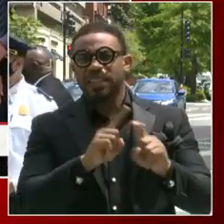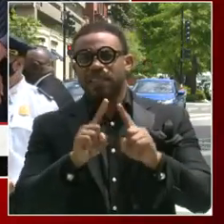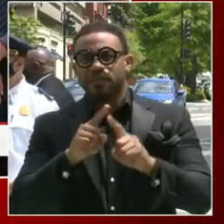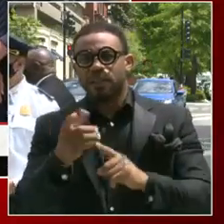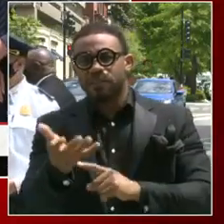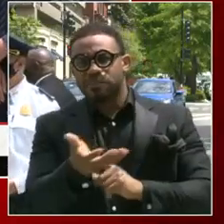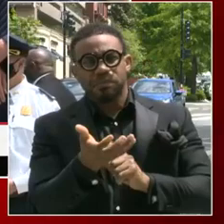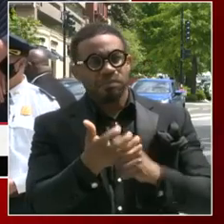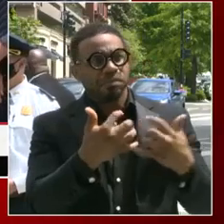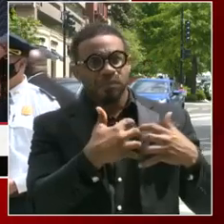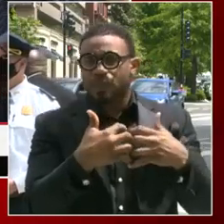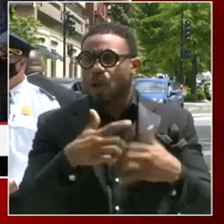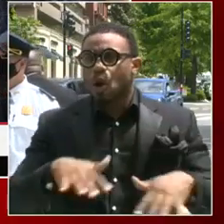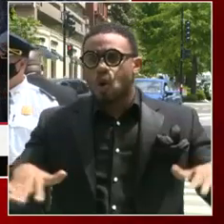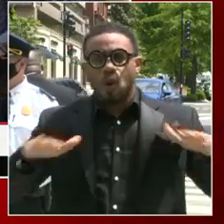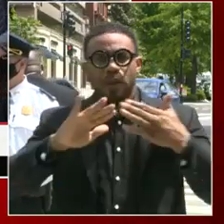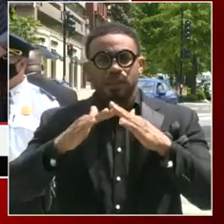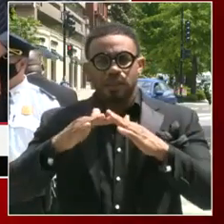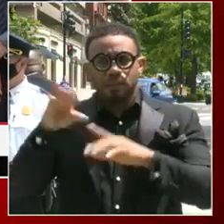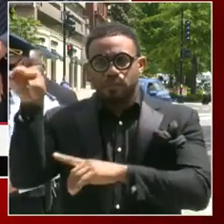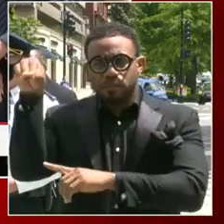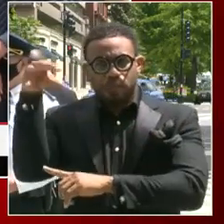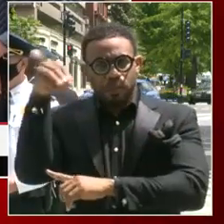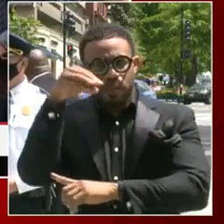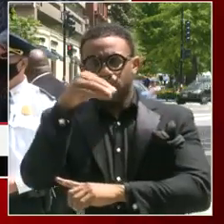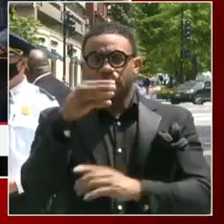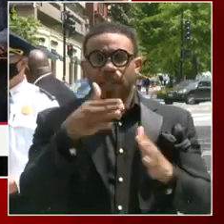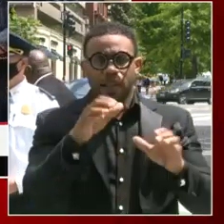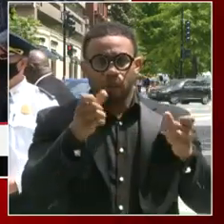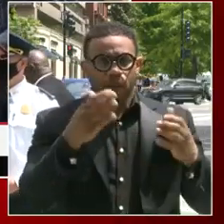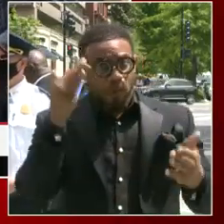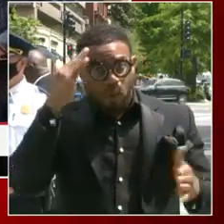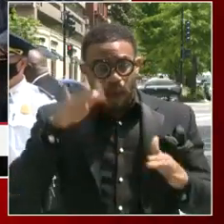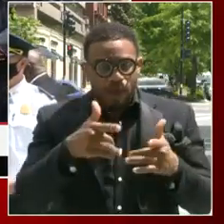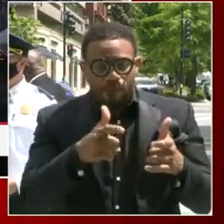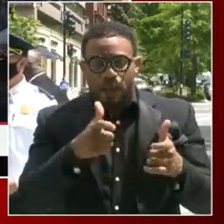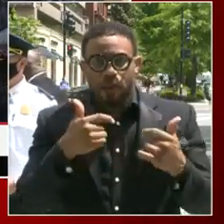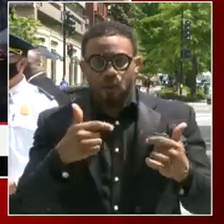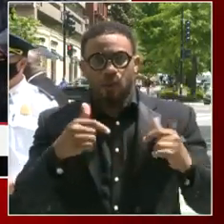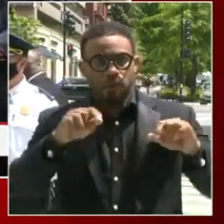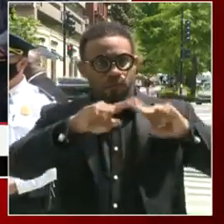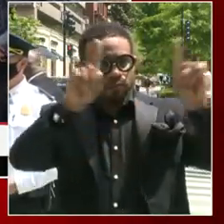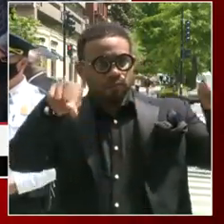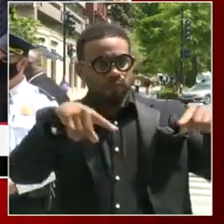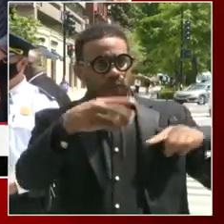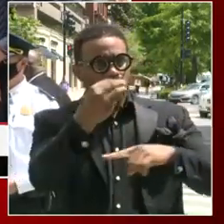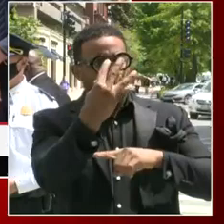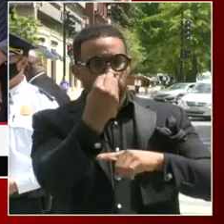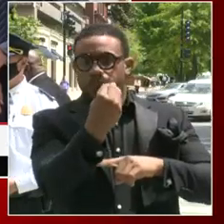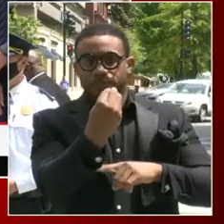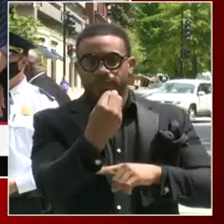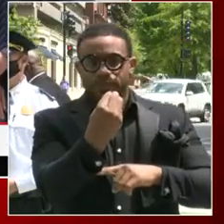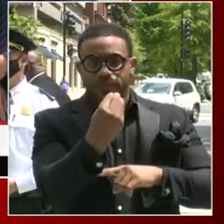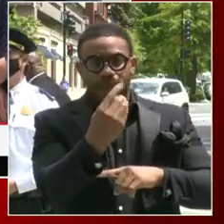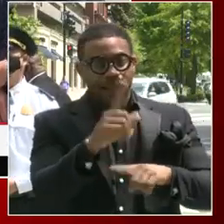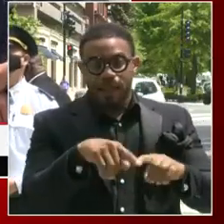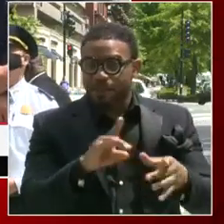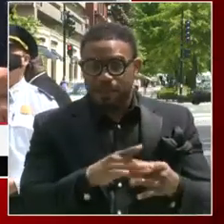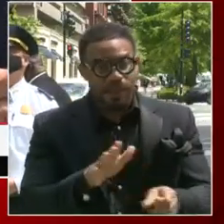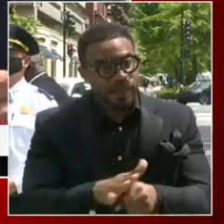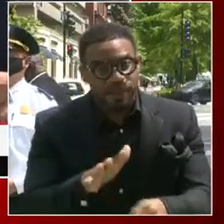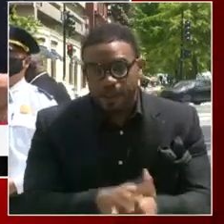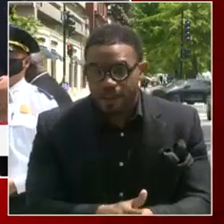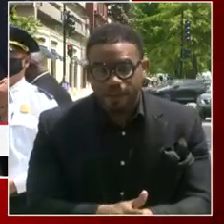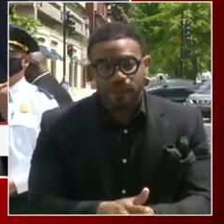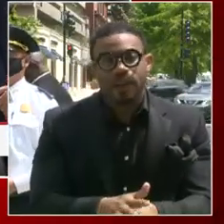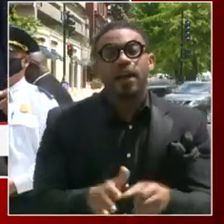devices around the city that let drivers know how fast they're going. And it can't be said enough